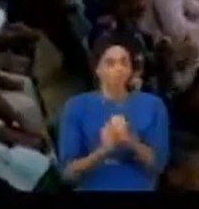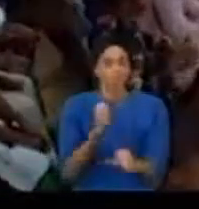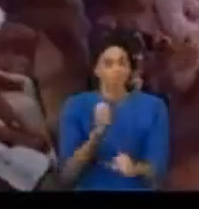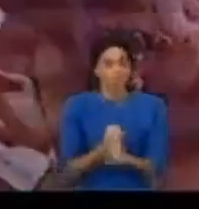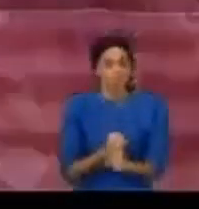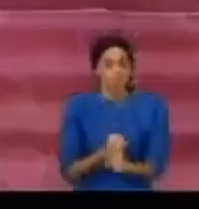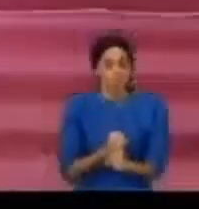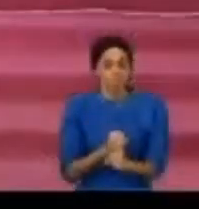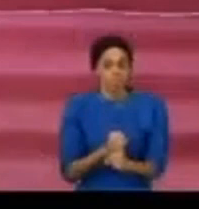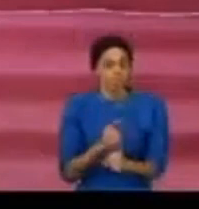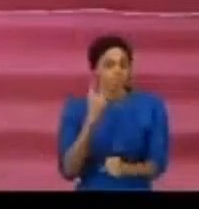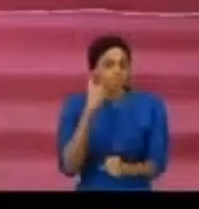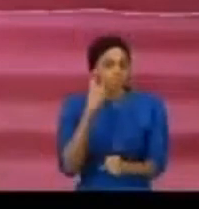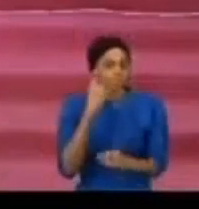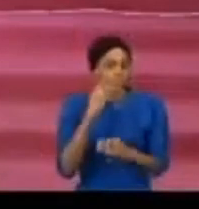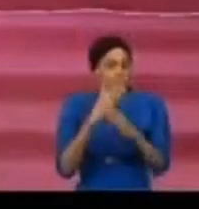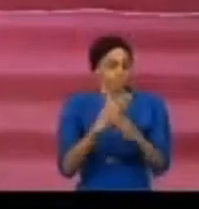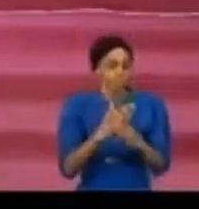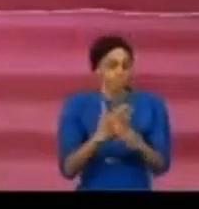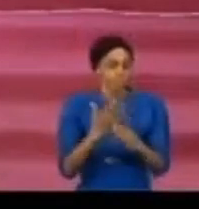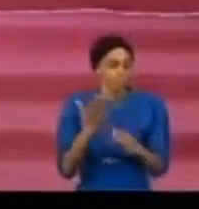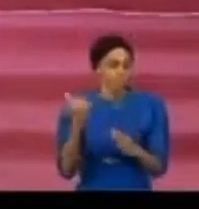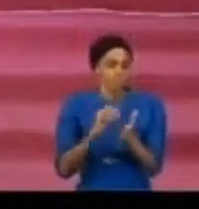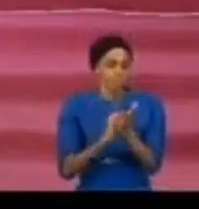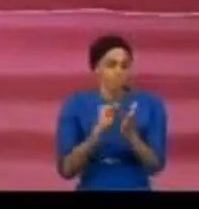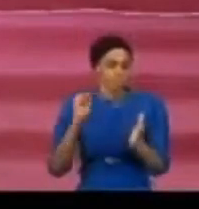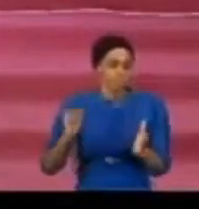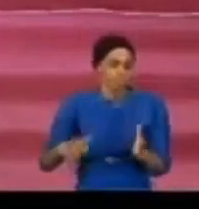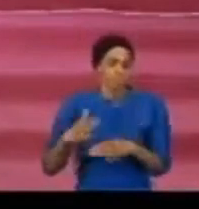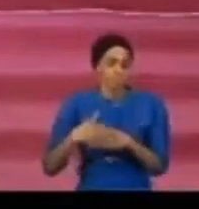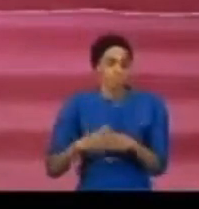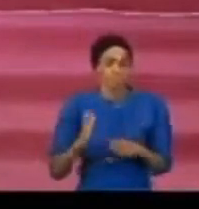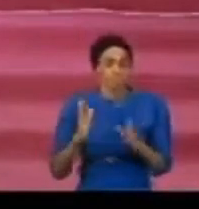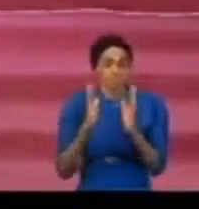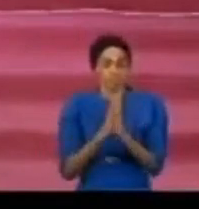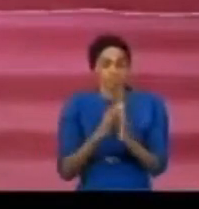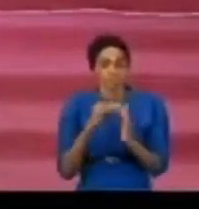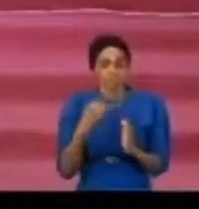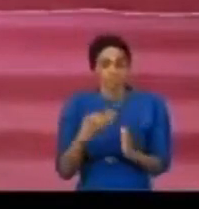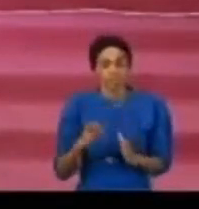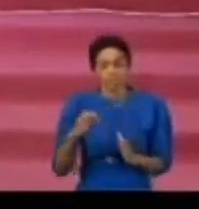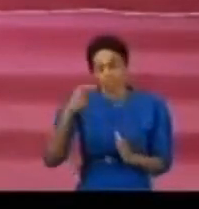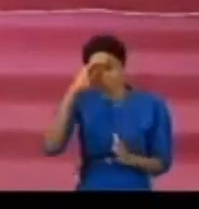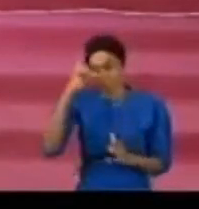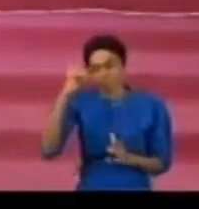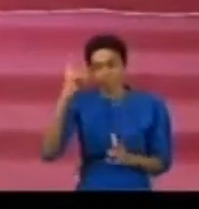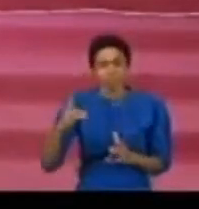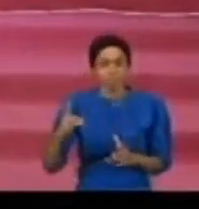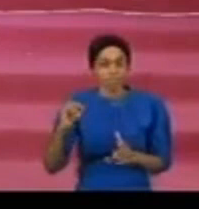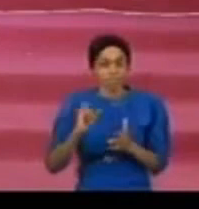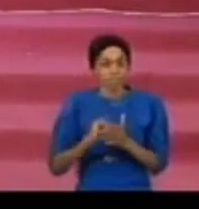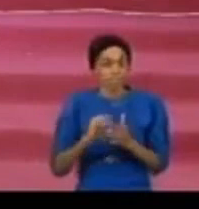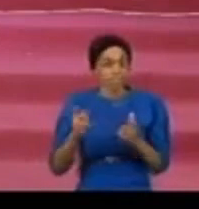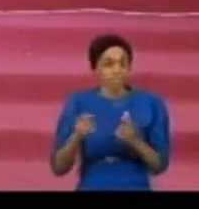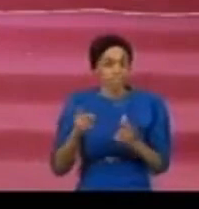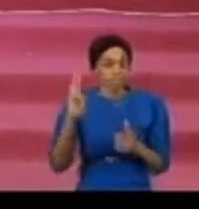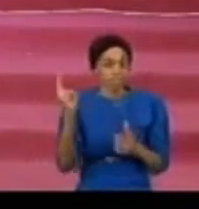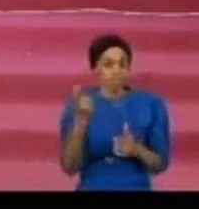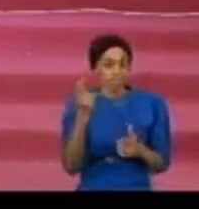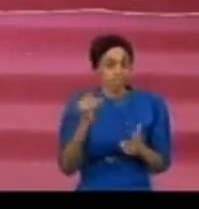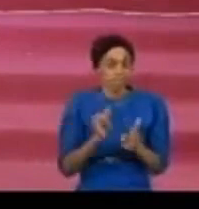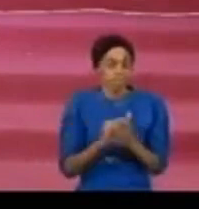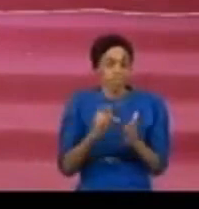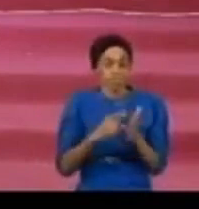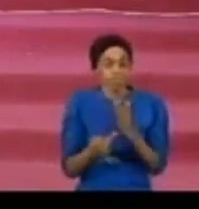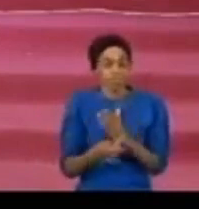hearing defect was taken away after the prayer of the man of God the very day the GCK started on Thursday. We confirmed